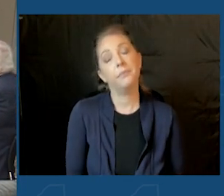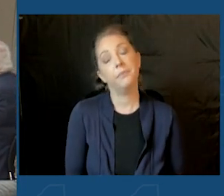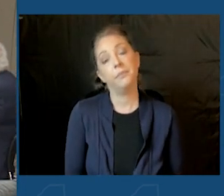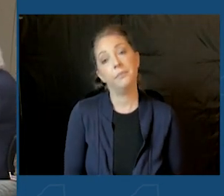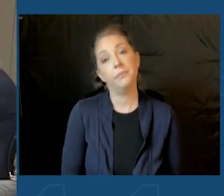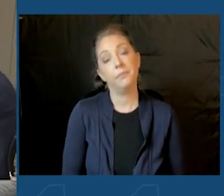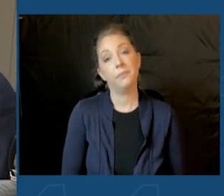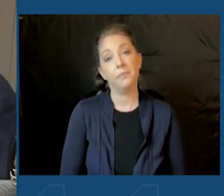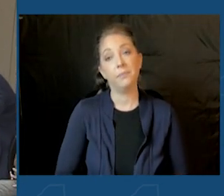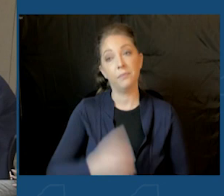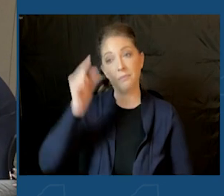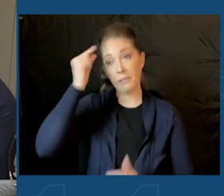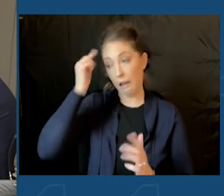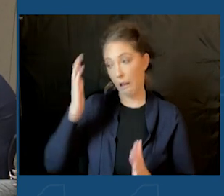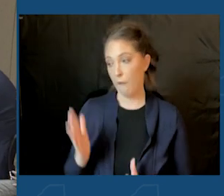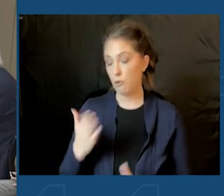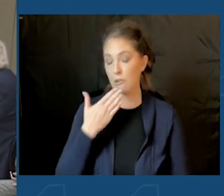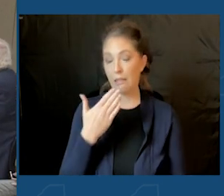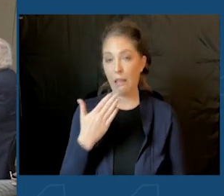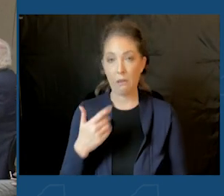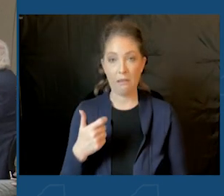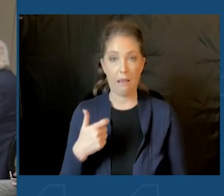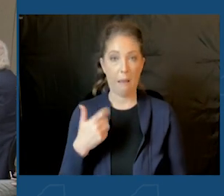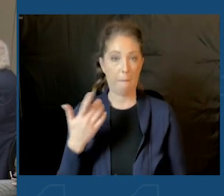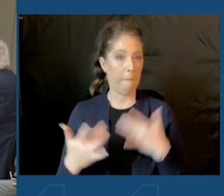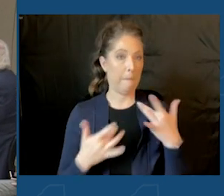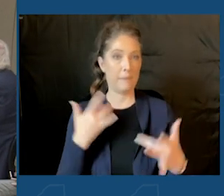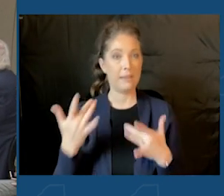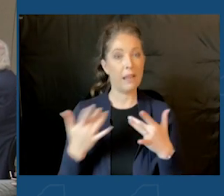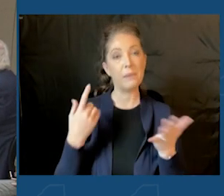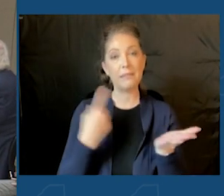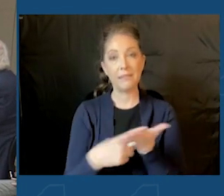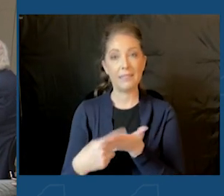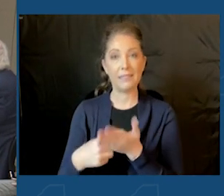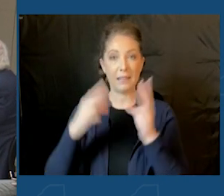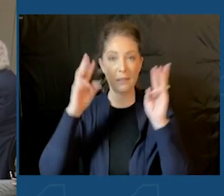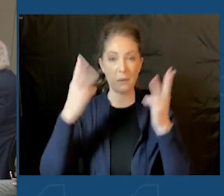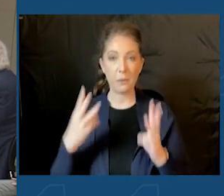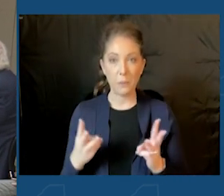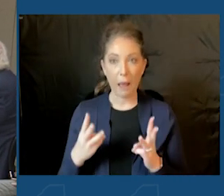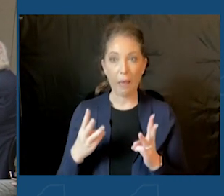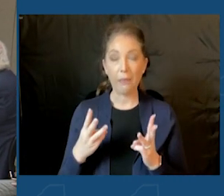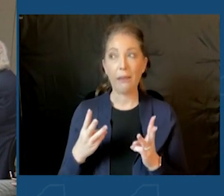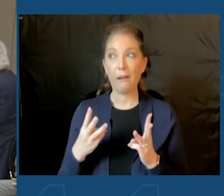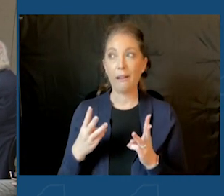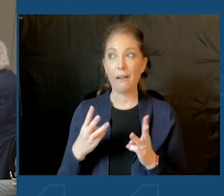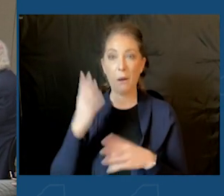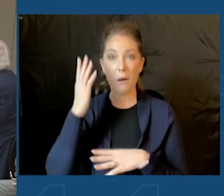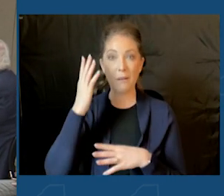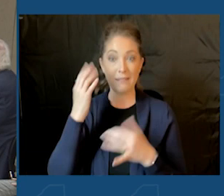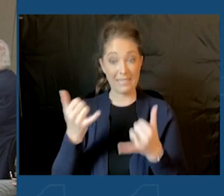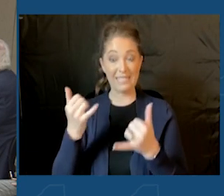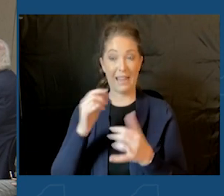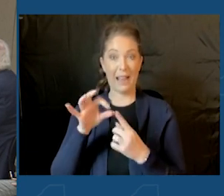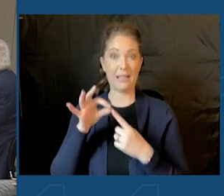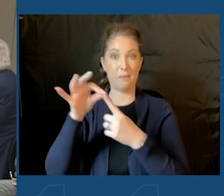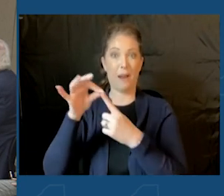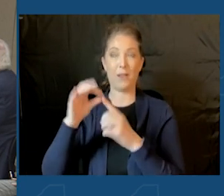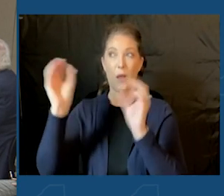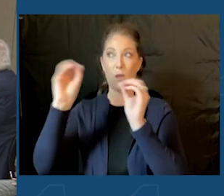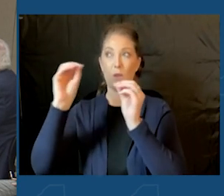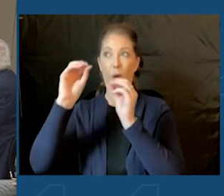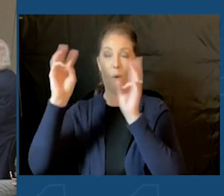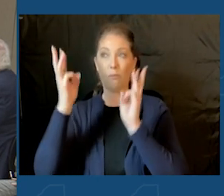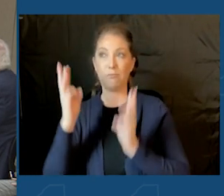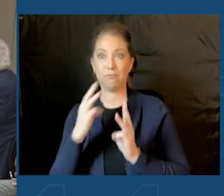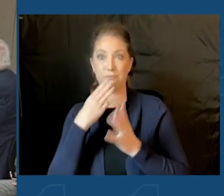Well, Governor, thank you. I'm always thrilled to be talking about weather on a day where there isn't weather. It's the way we like to keep it. And, you know, as the governor